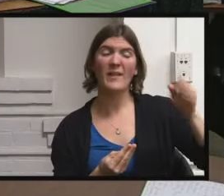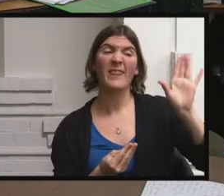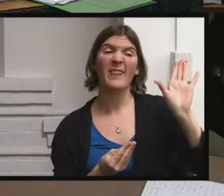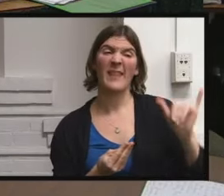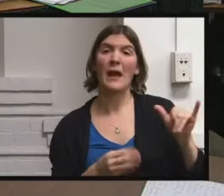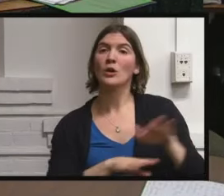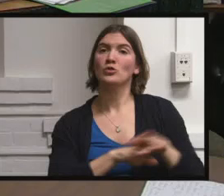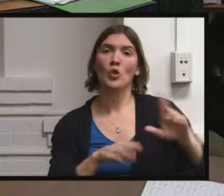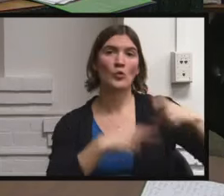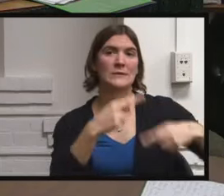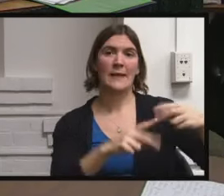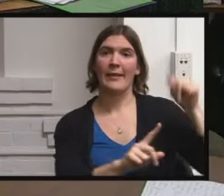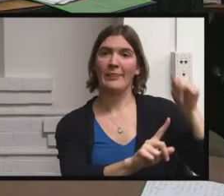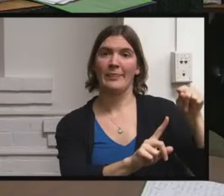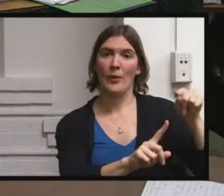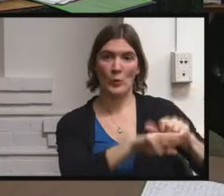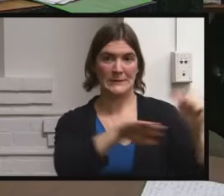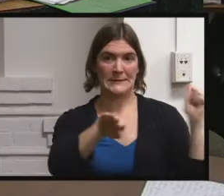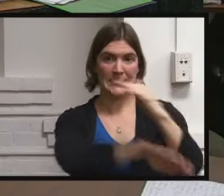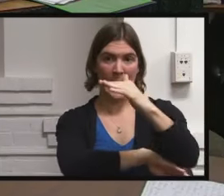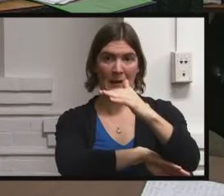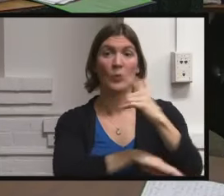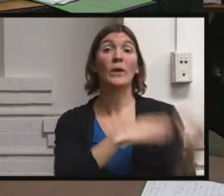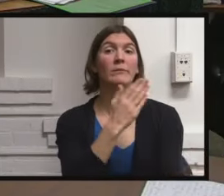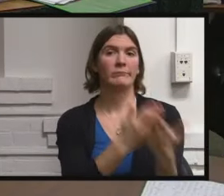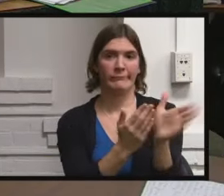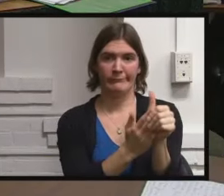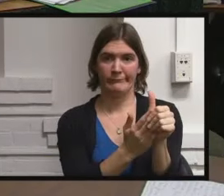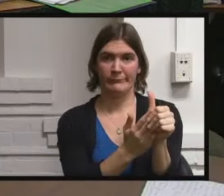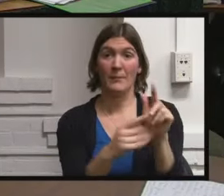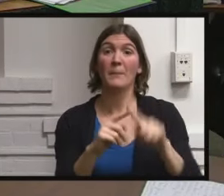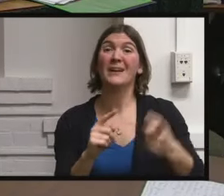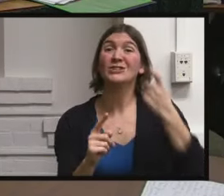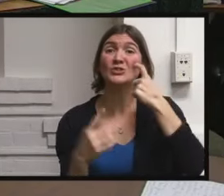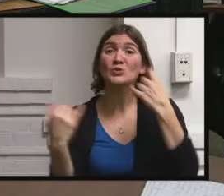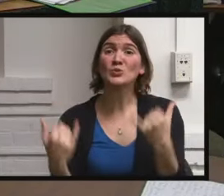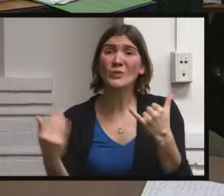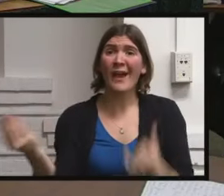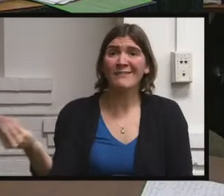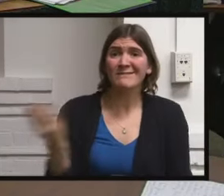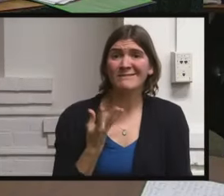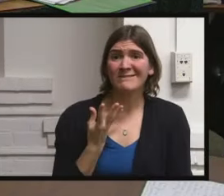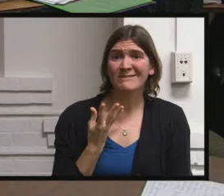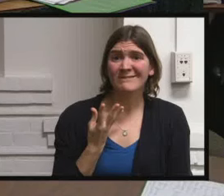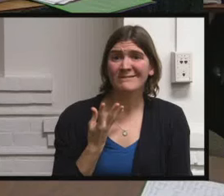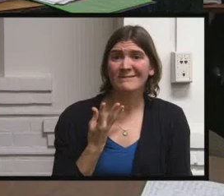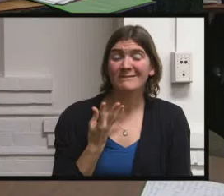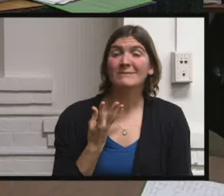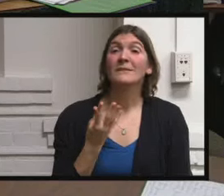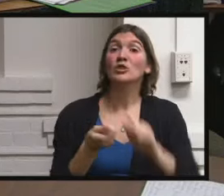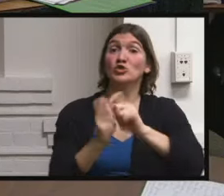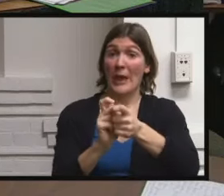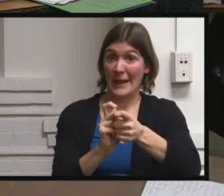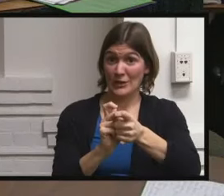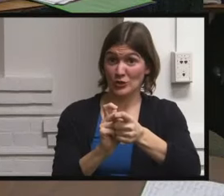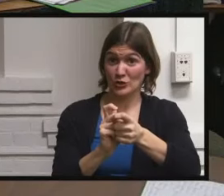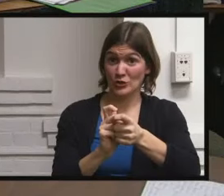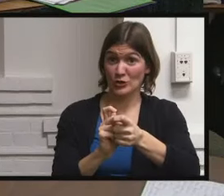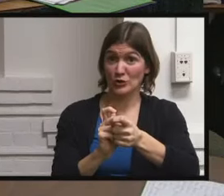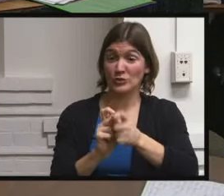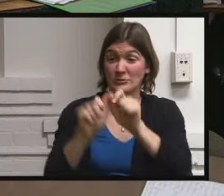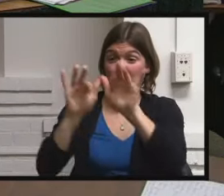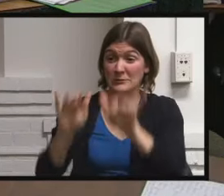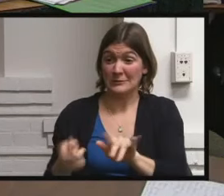reflected in the backup materials for this meeting. We've learned today that there actually was an update to that prepared